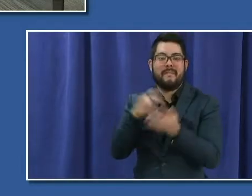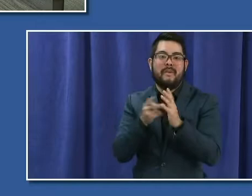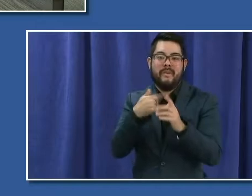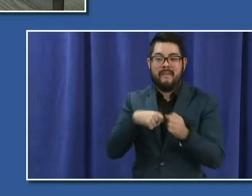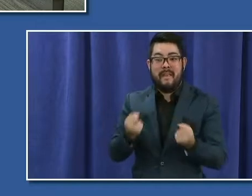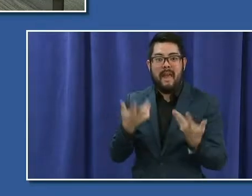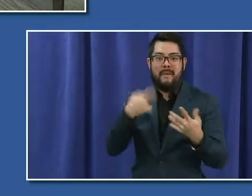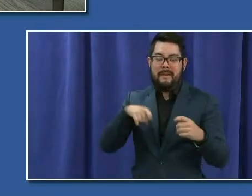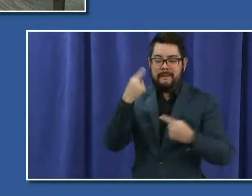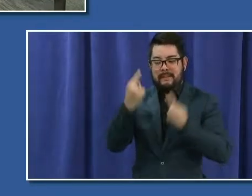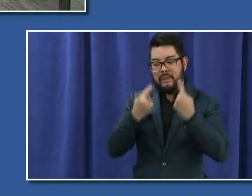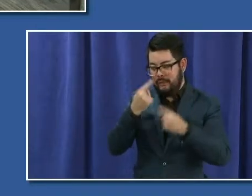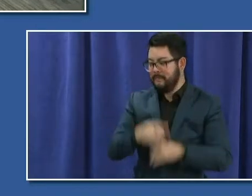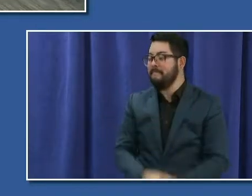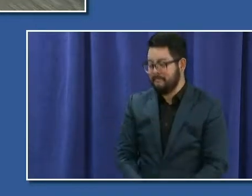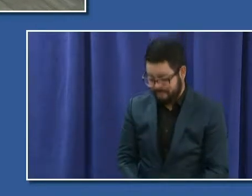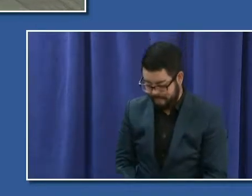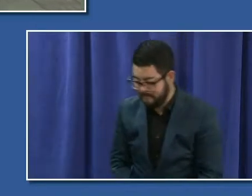for.